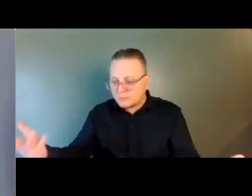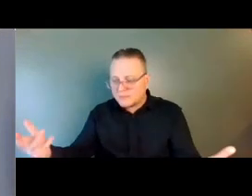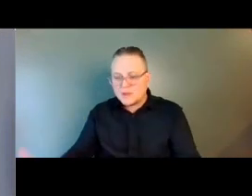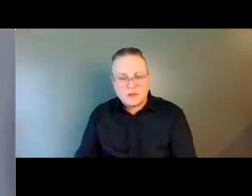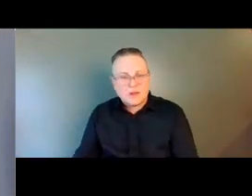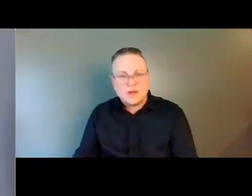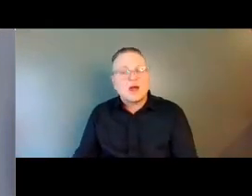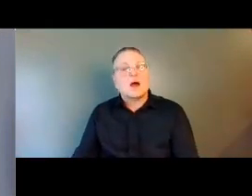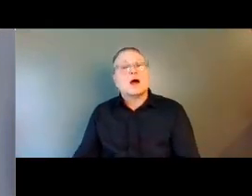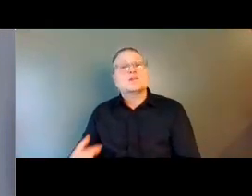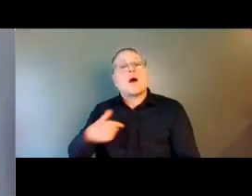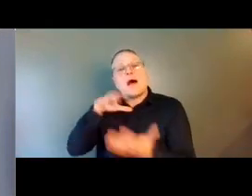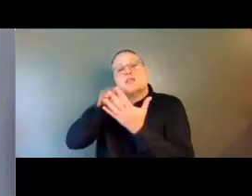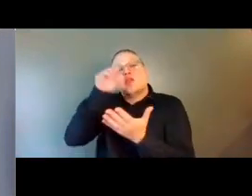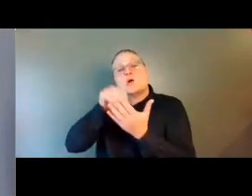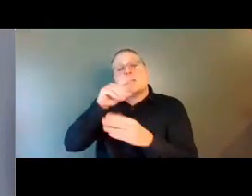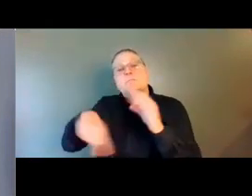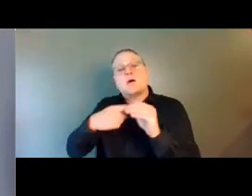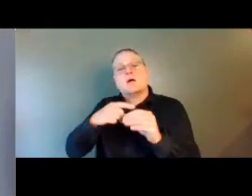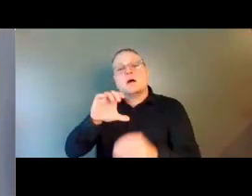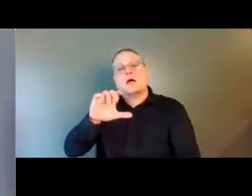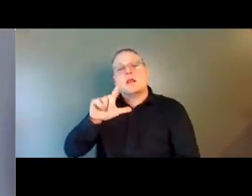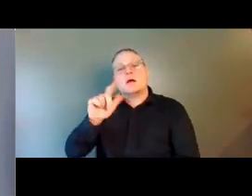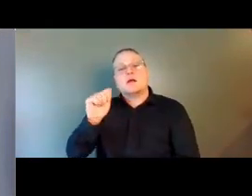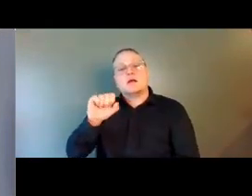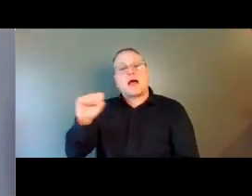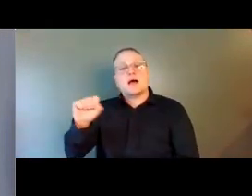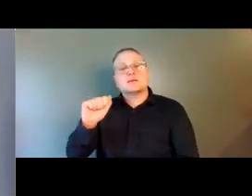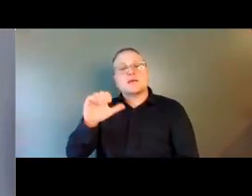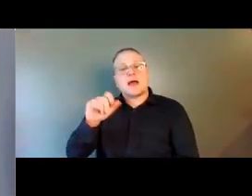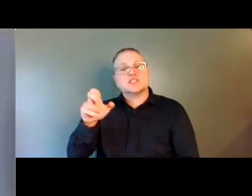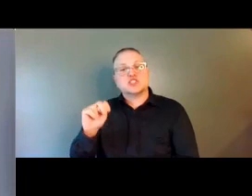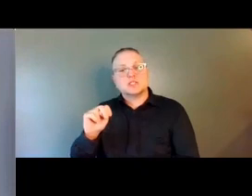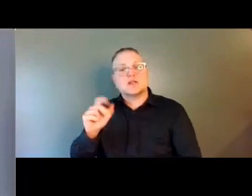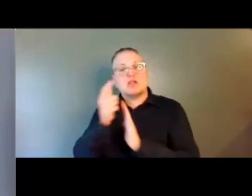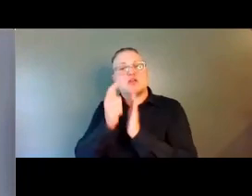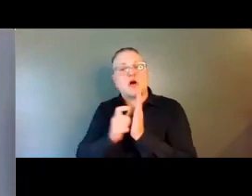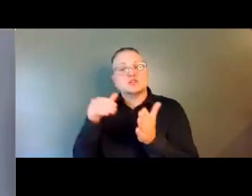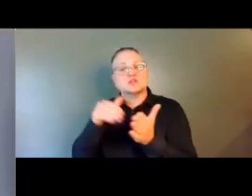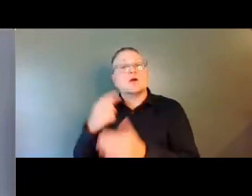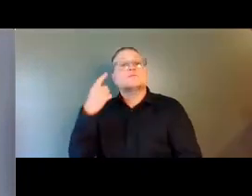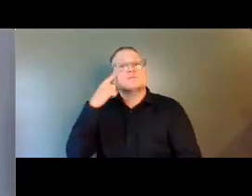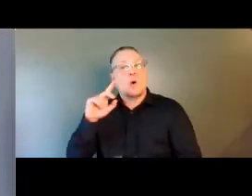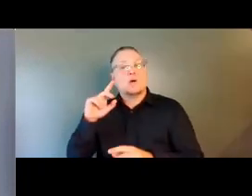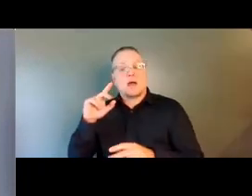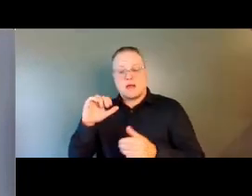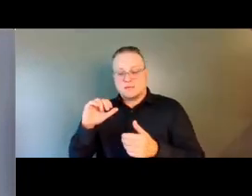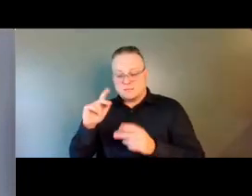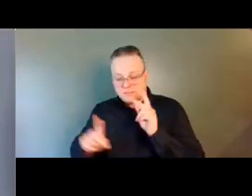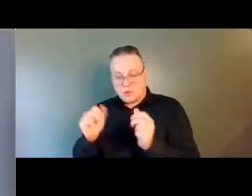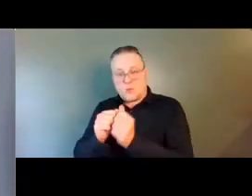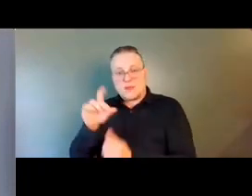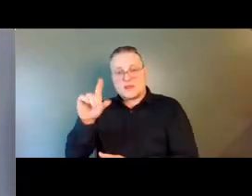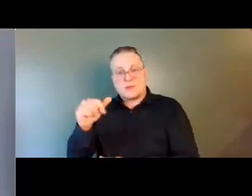action lawsuit on behalf of people with disabilities, because we couldn't get to work. People couldn't get to